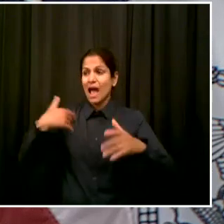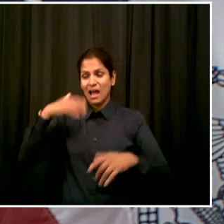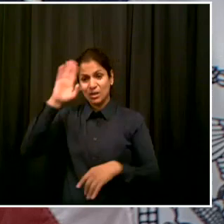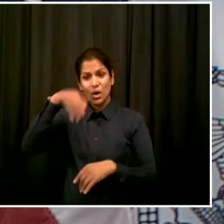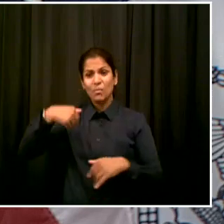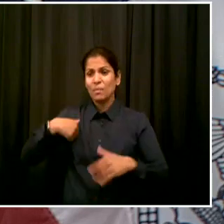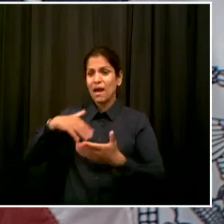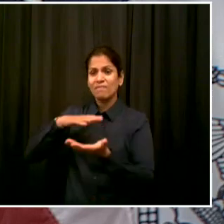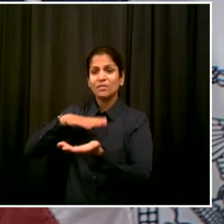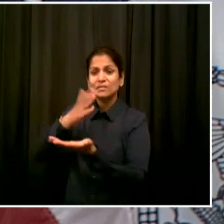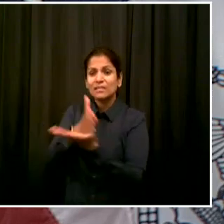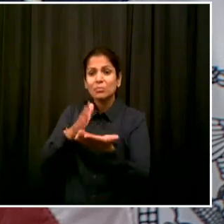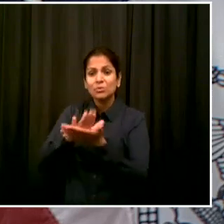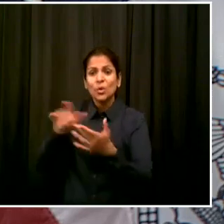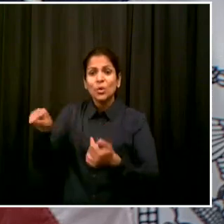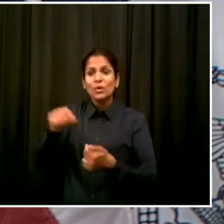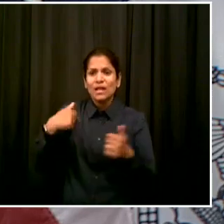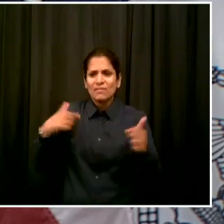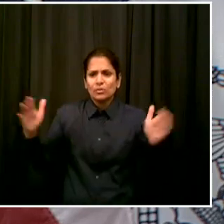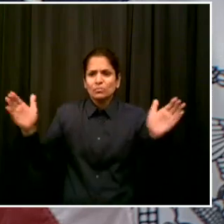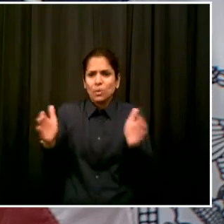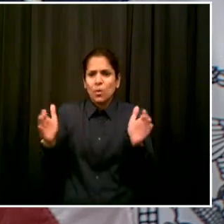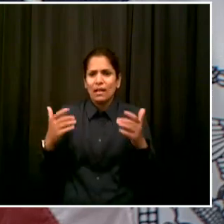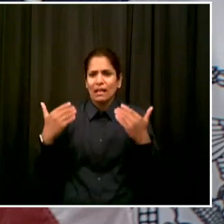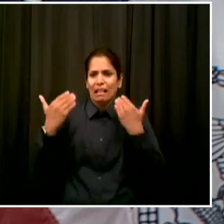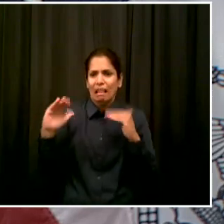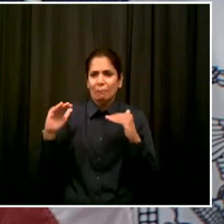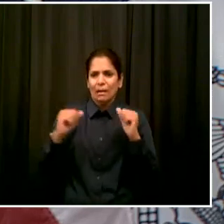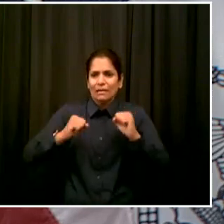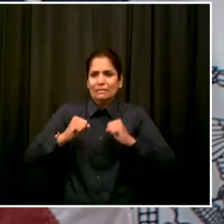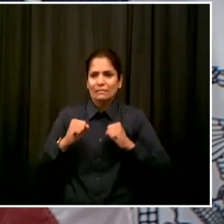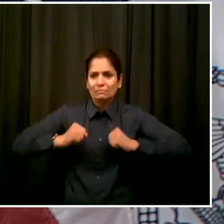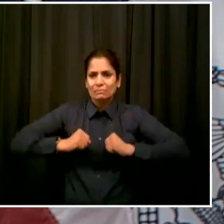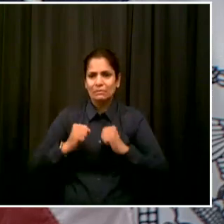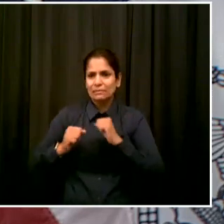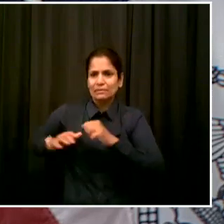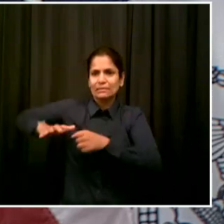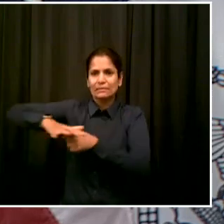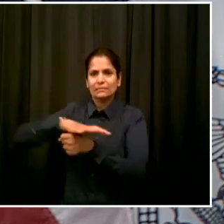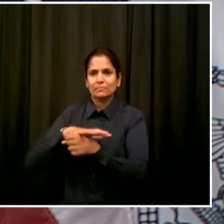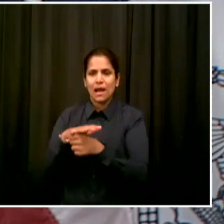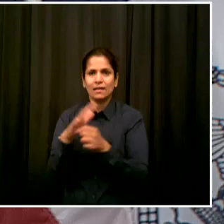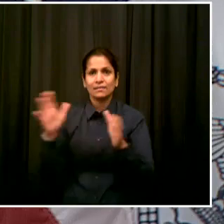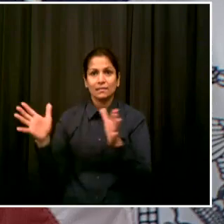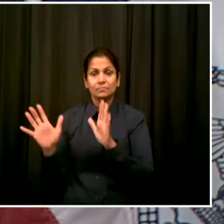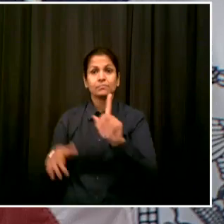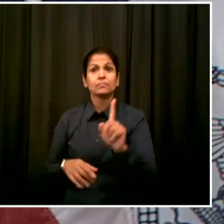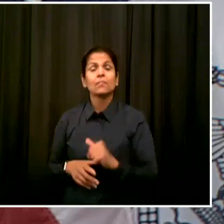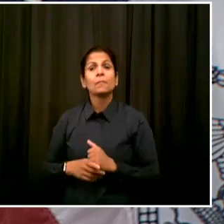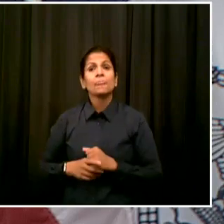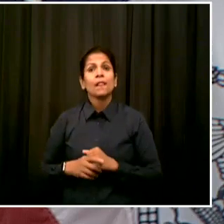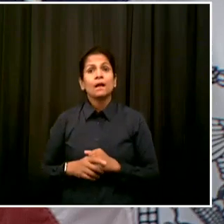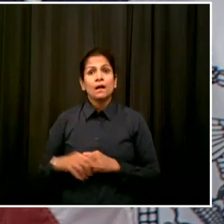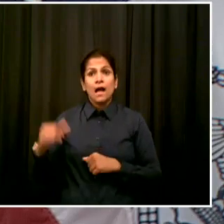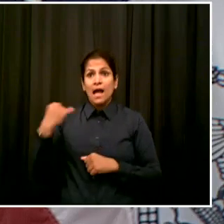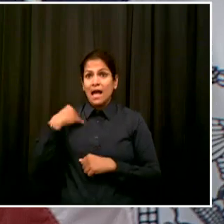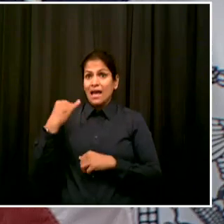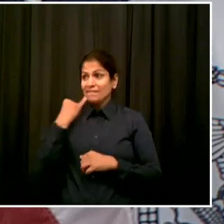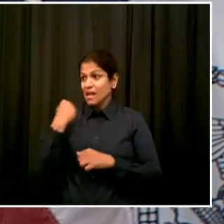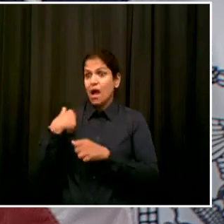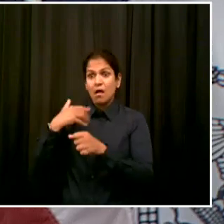a child is there. But if there's enough space in at least a handful of schools, you're going to see kids there potentially 5 days a